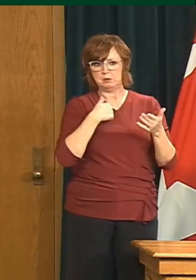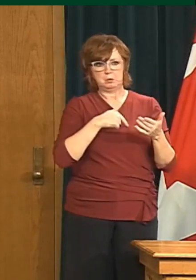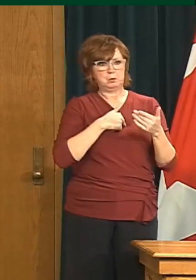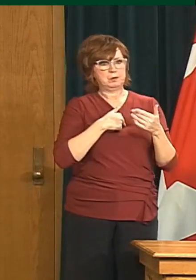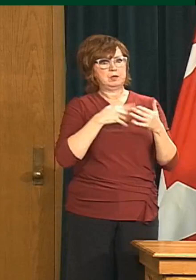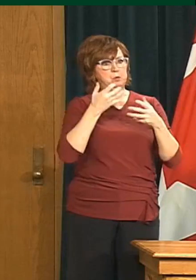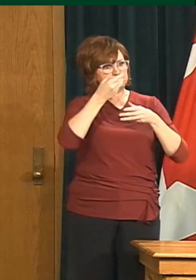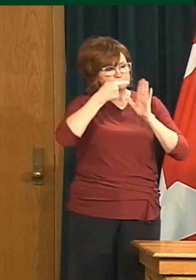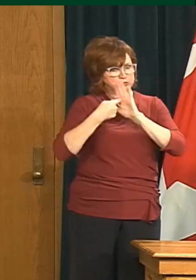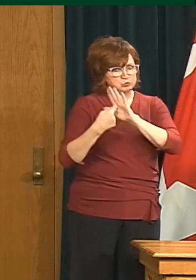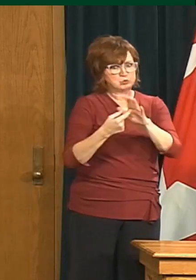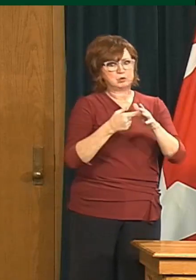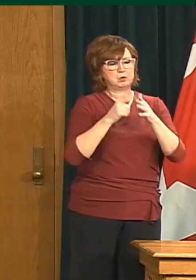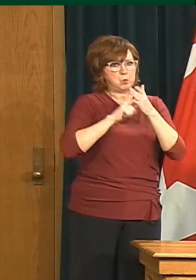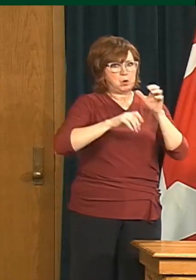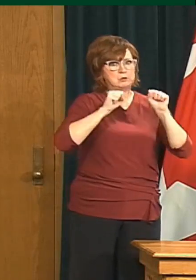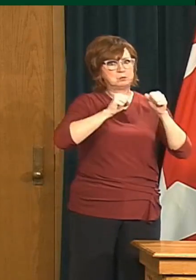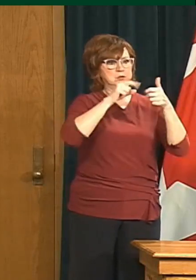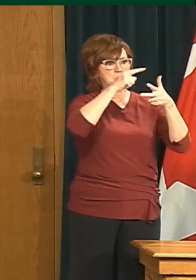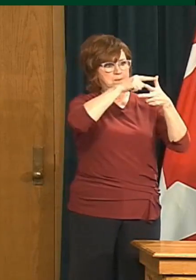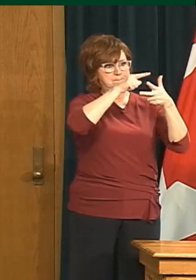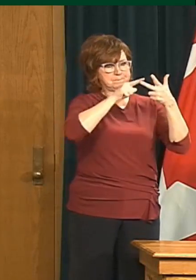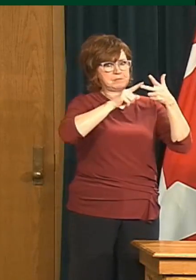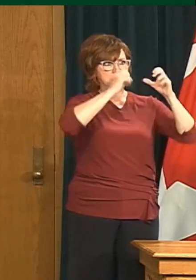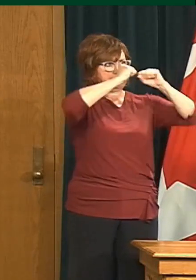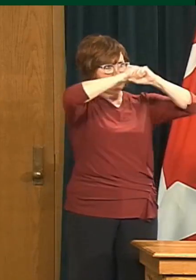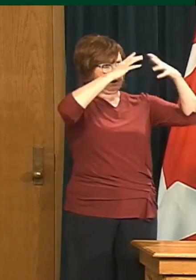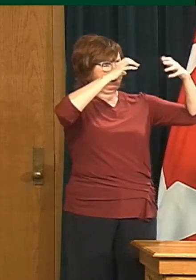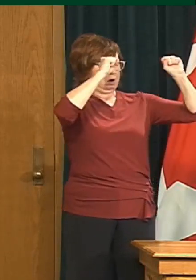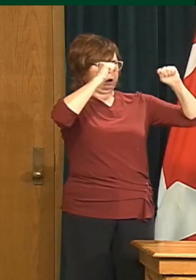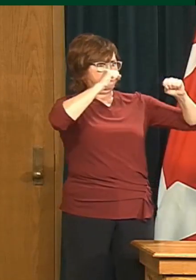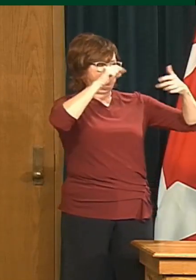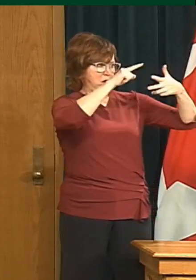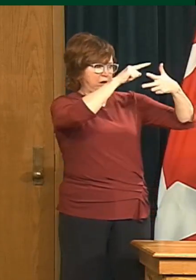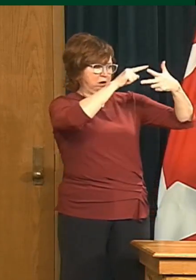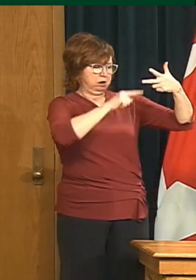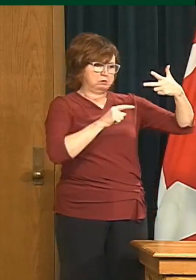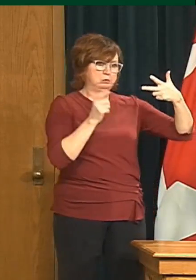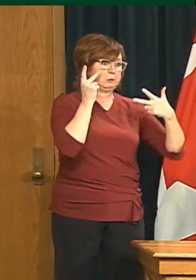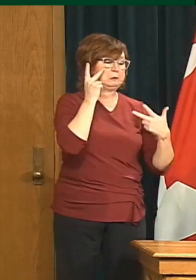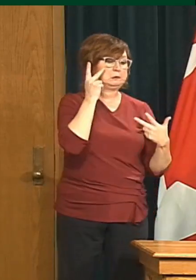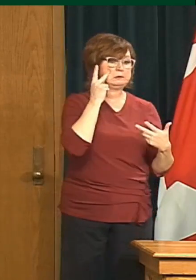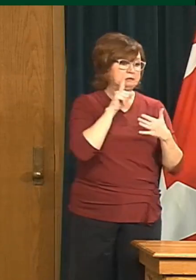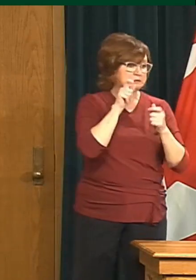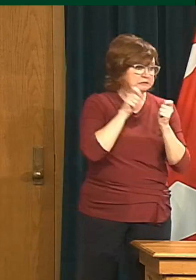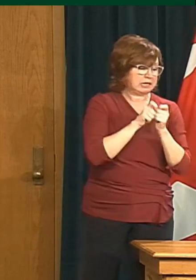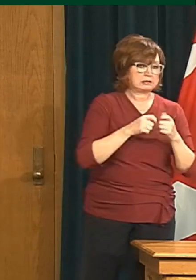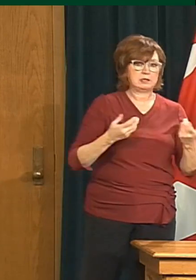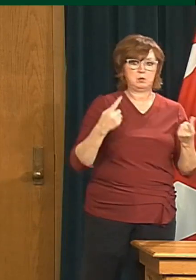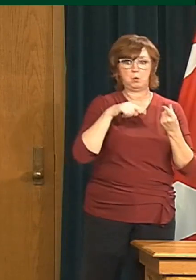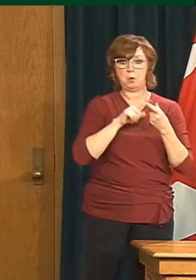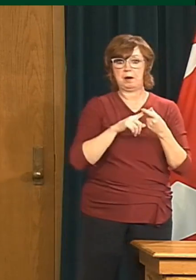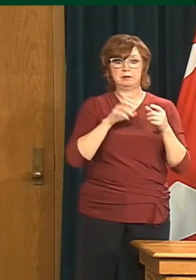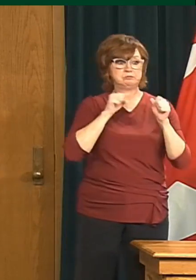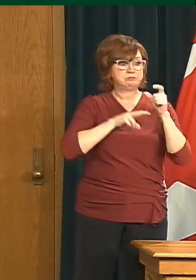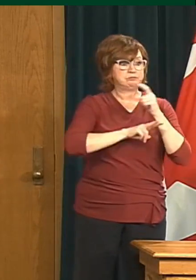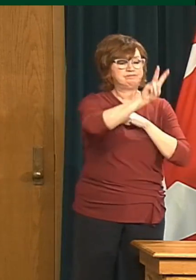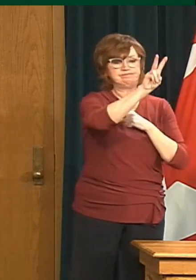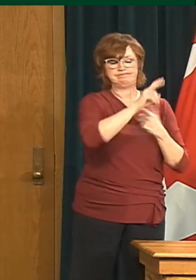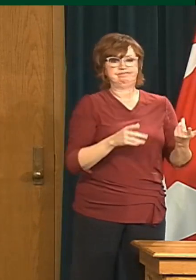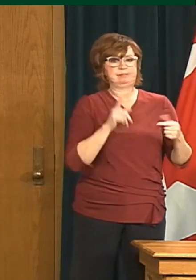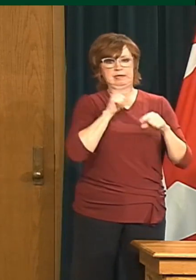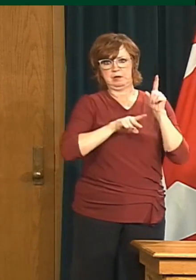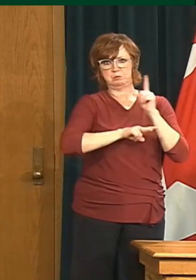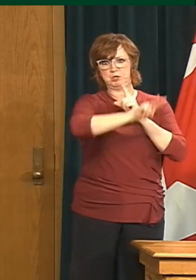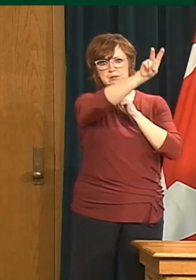next number of weeks and months. As you can see, most of the pressures are economic pressures in our general economy and in communities right across